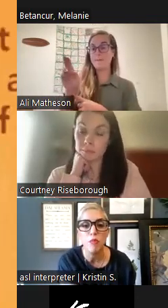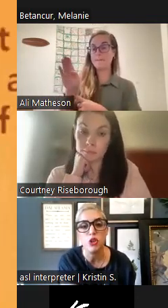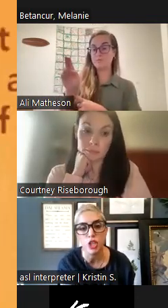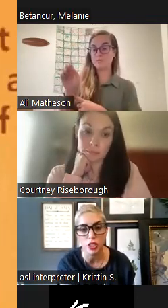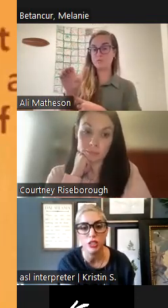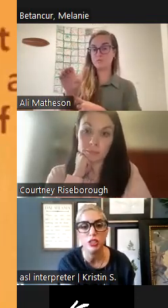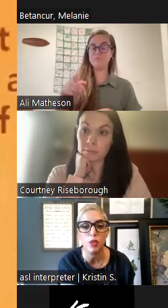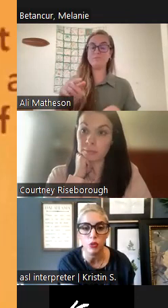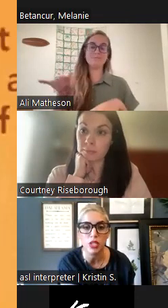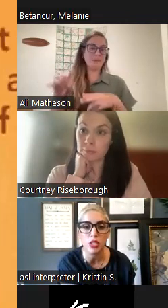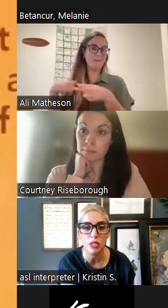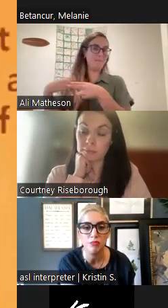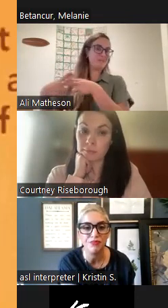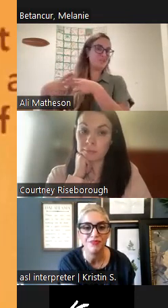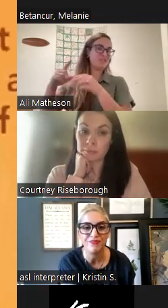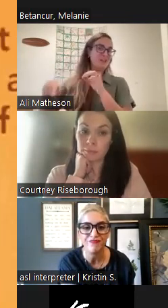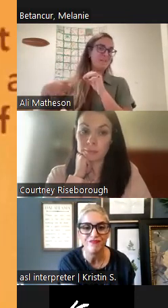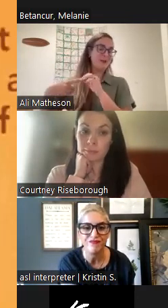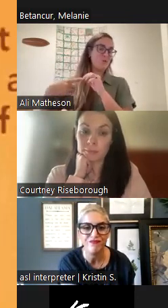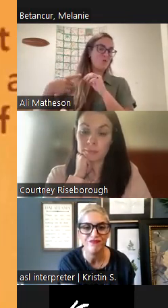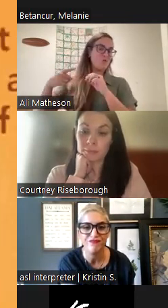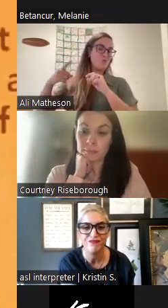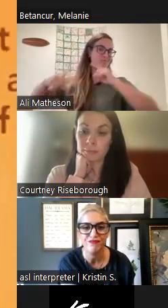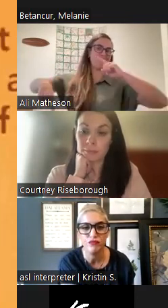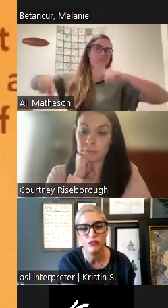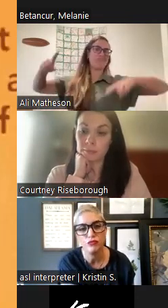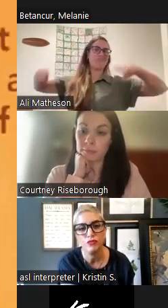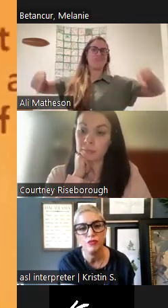Using emotional abuse.